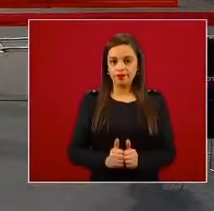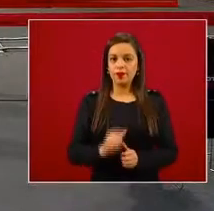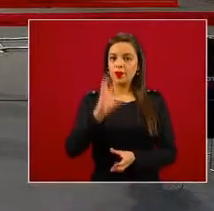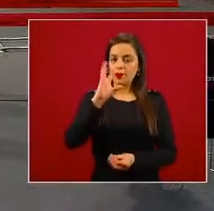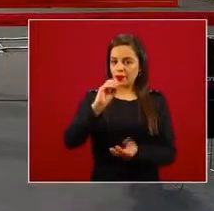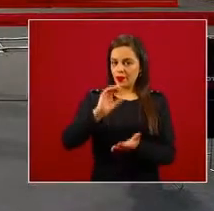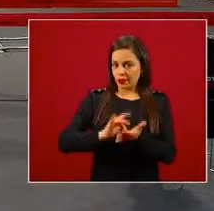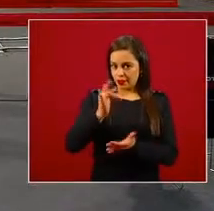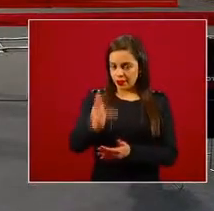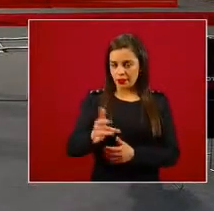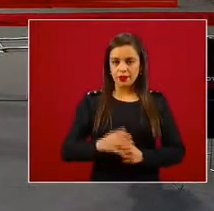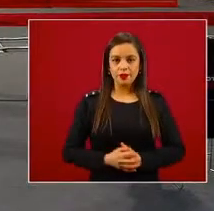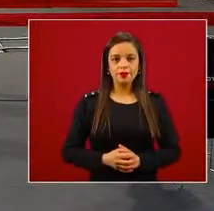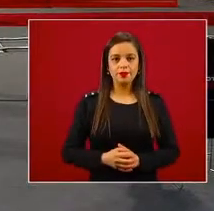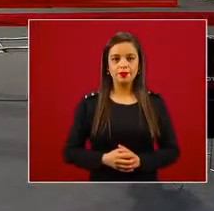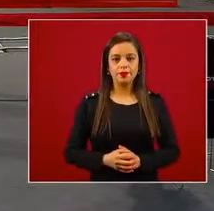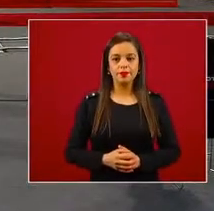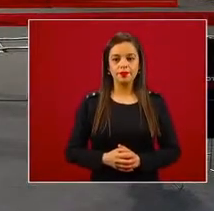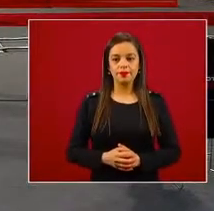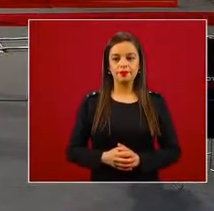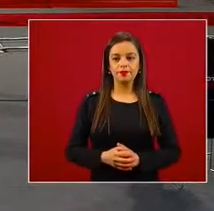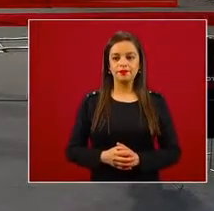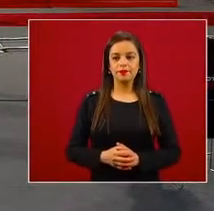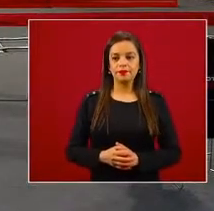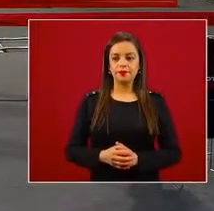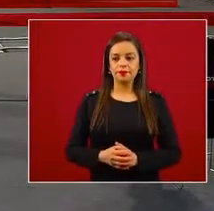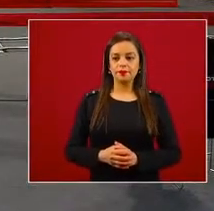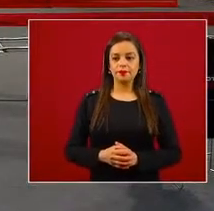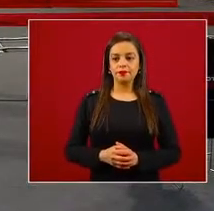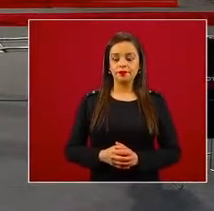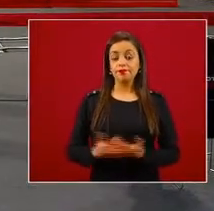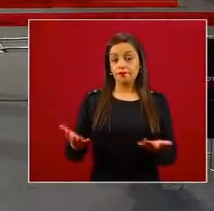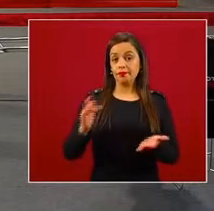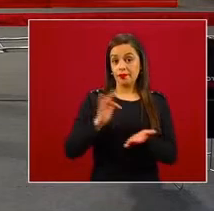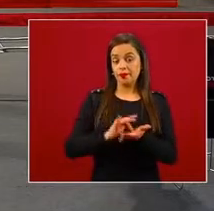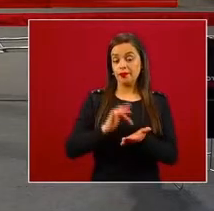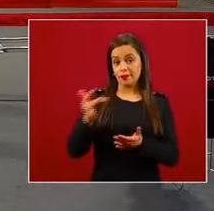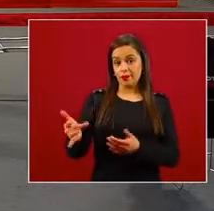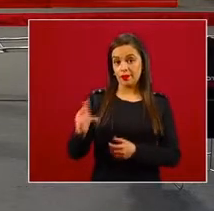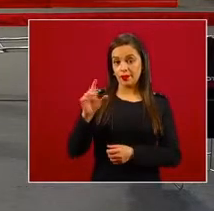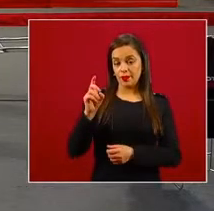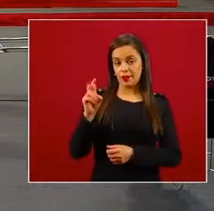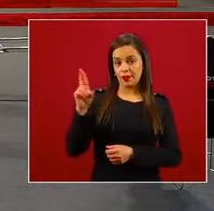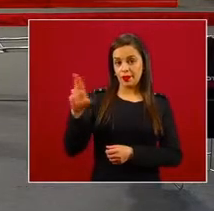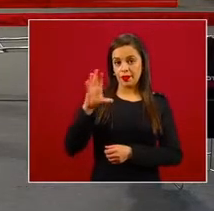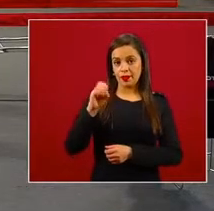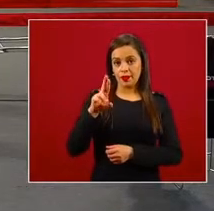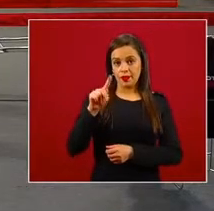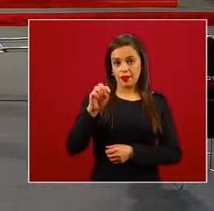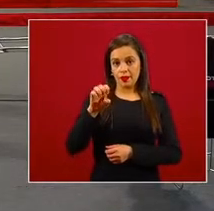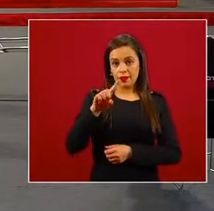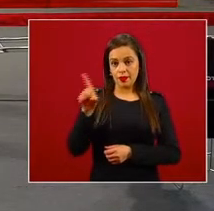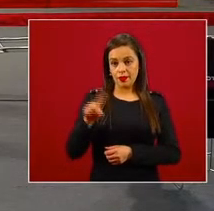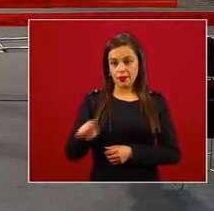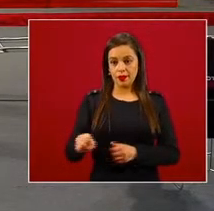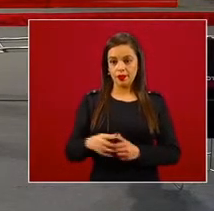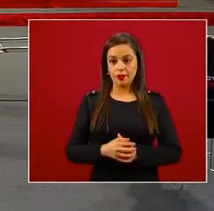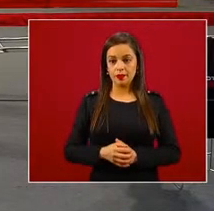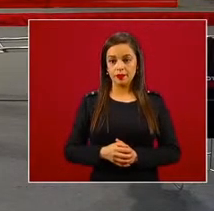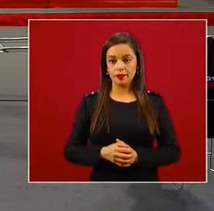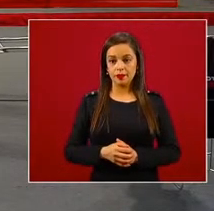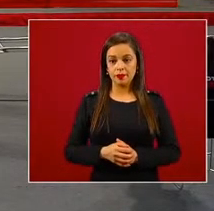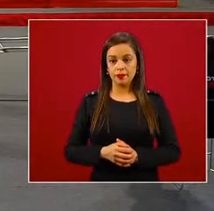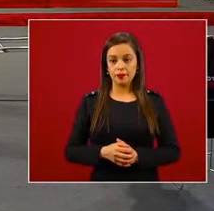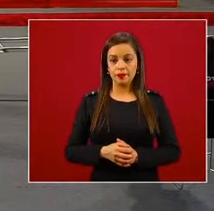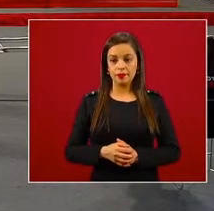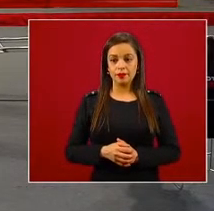have repeated it for the past few weeks, stay at Gracias, home. estimado doctor Cortés. Thank you, Dr. Cortés. Ya no presentaste lo de